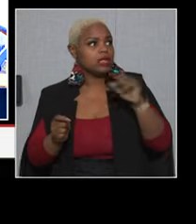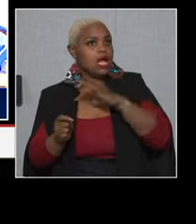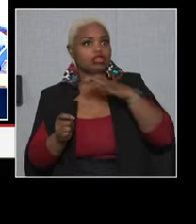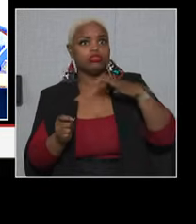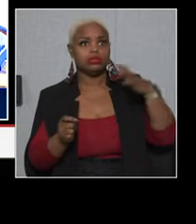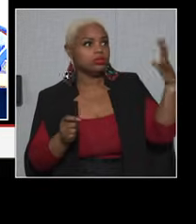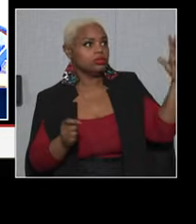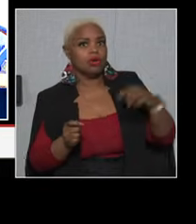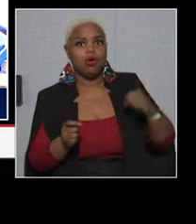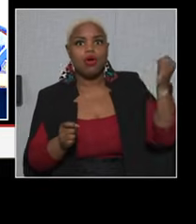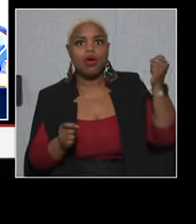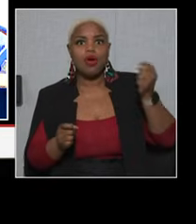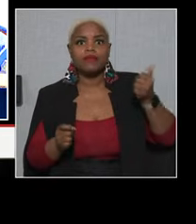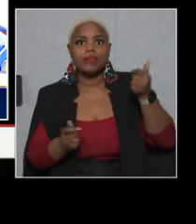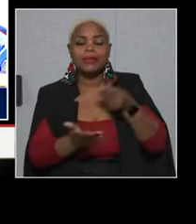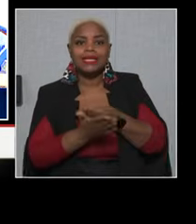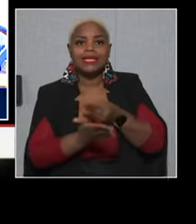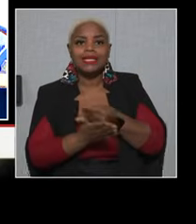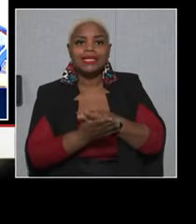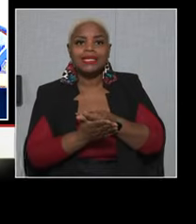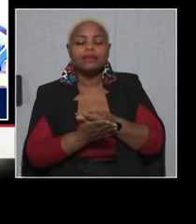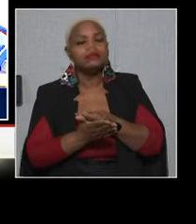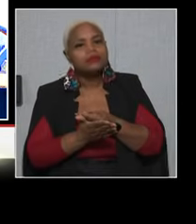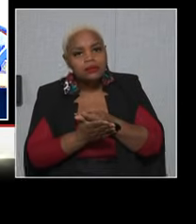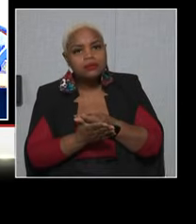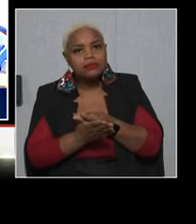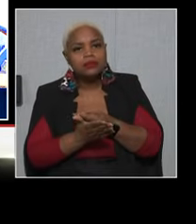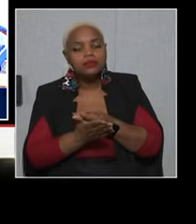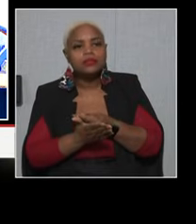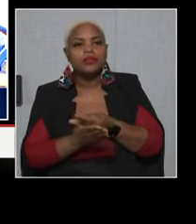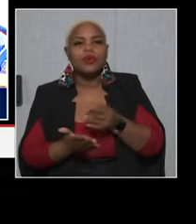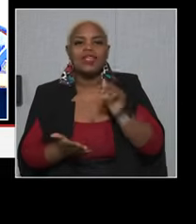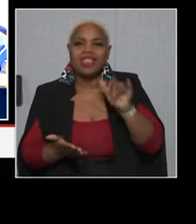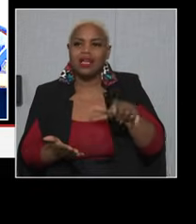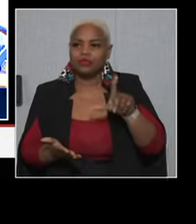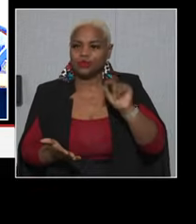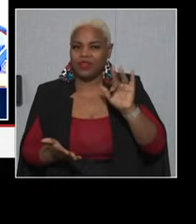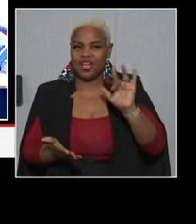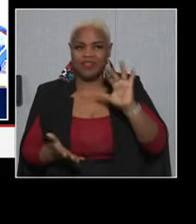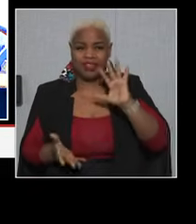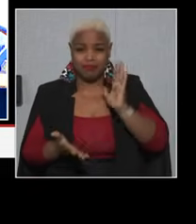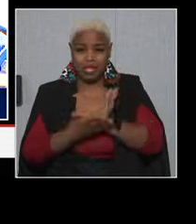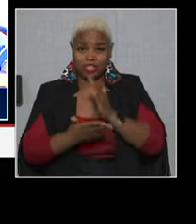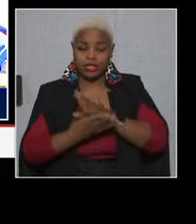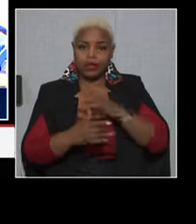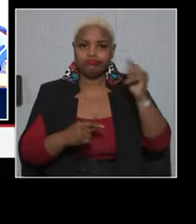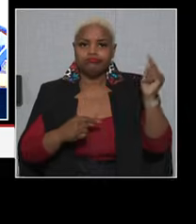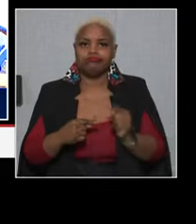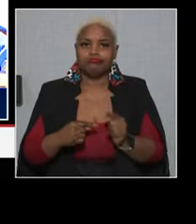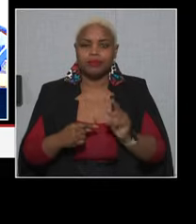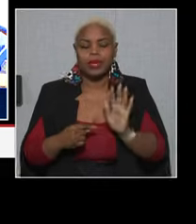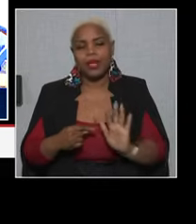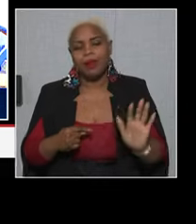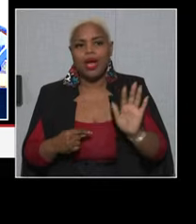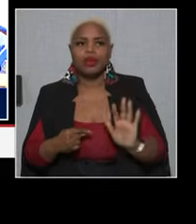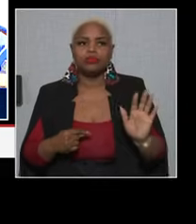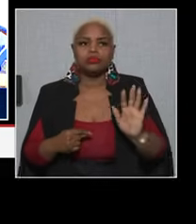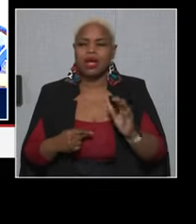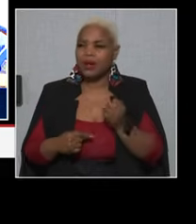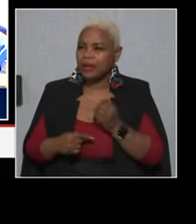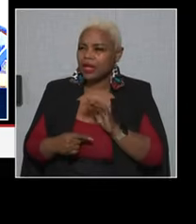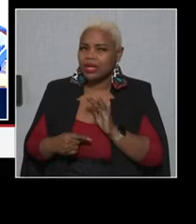in reducing our FY25 budget by about, oh gosh, now I'm going to forget too